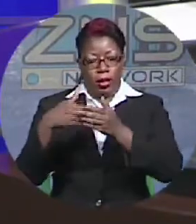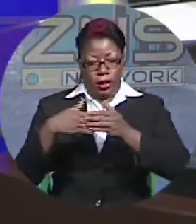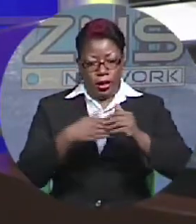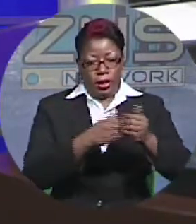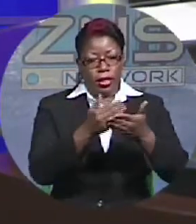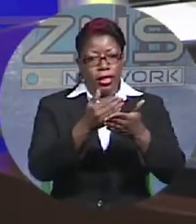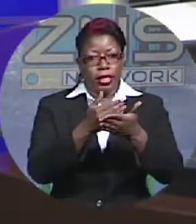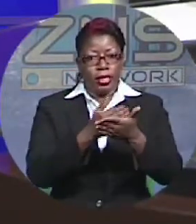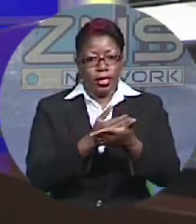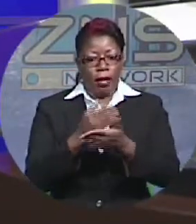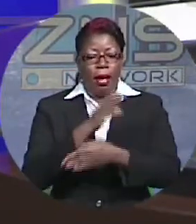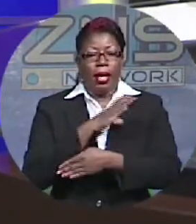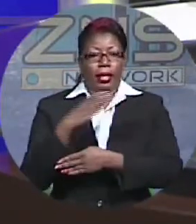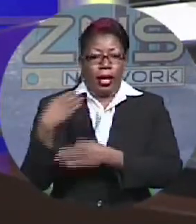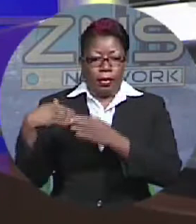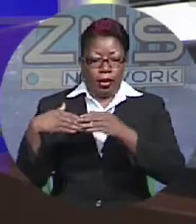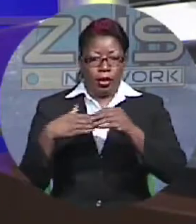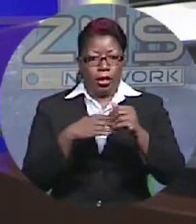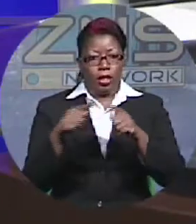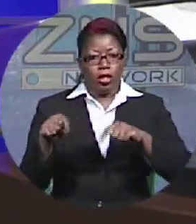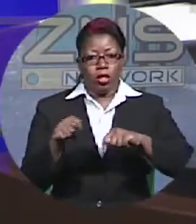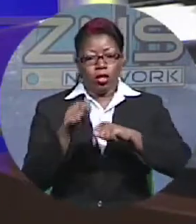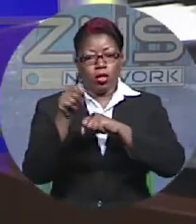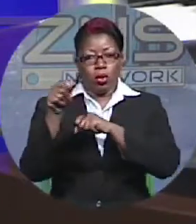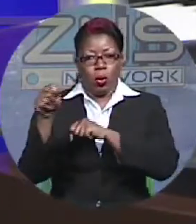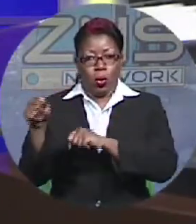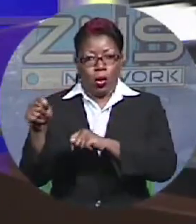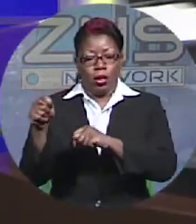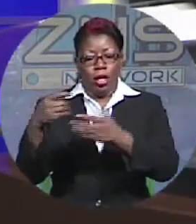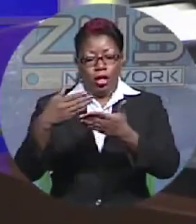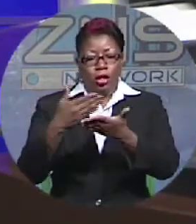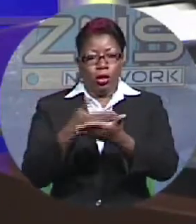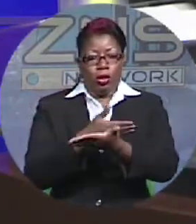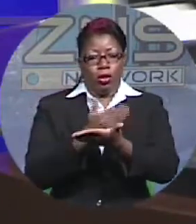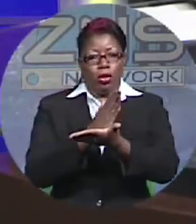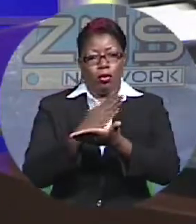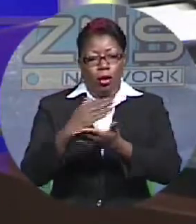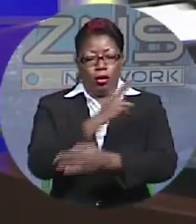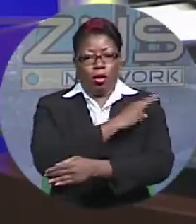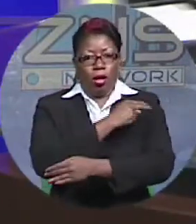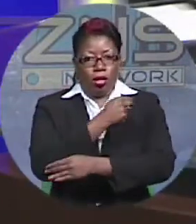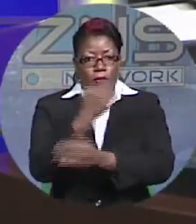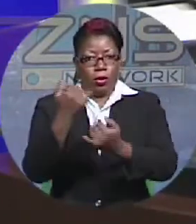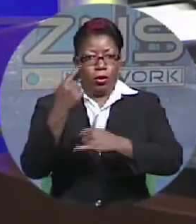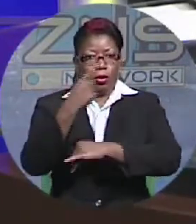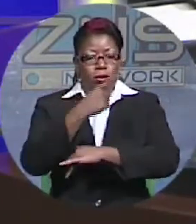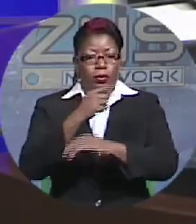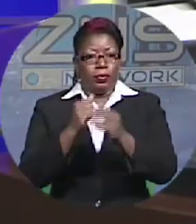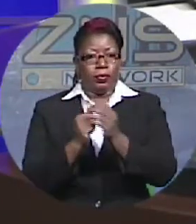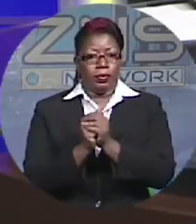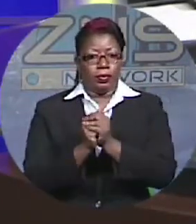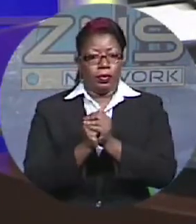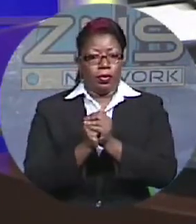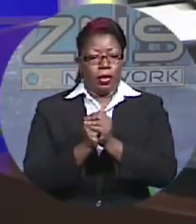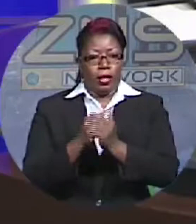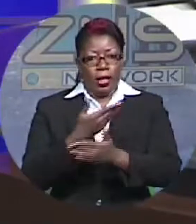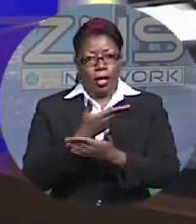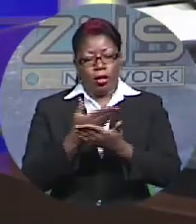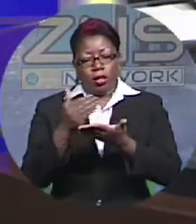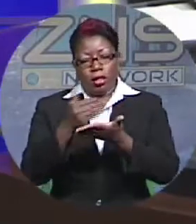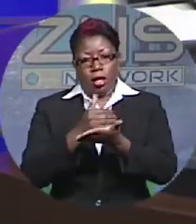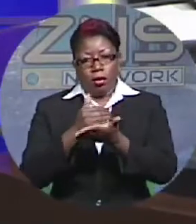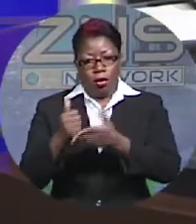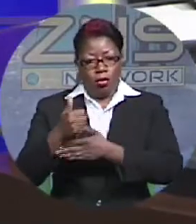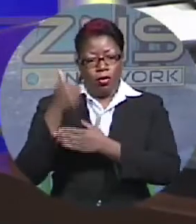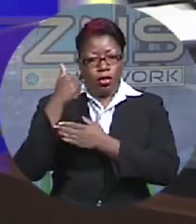cabinet ministers, toured the multi-million-dollar Critical Care Block at the Princess Margaret Hospital. And while government officials were impressed, our Andrew Knowles tells